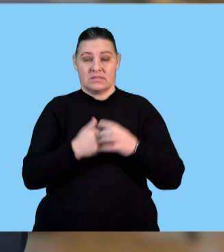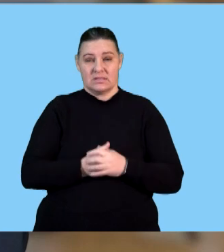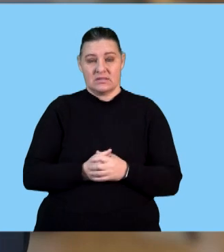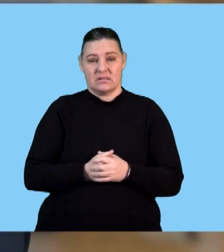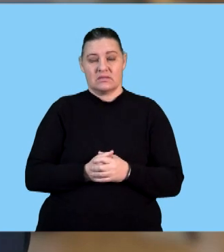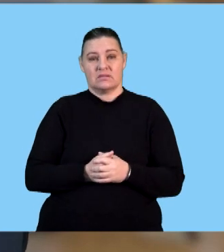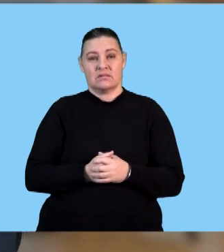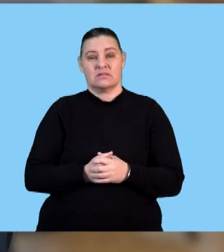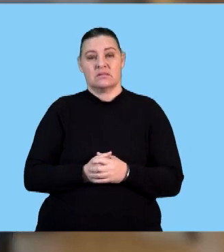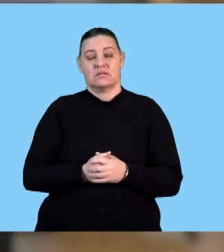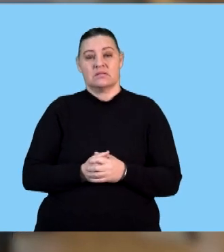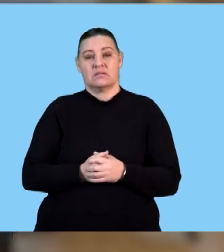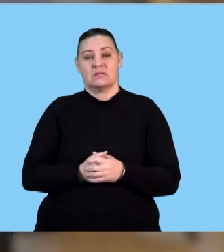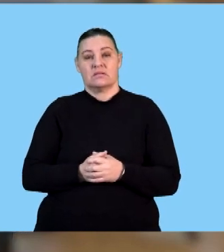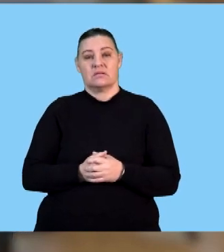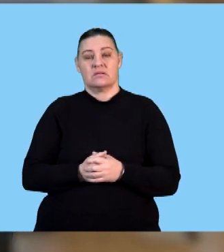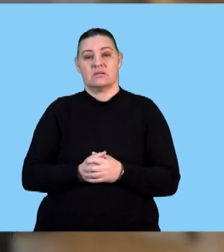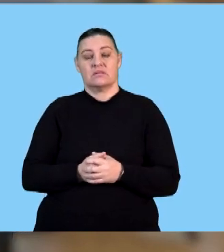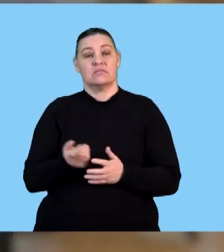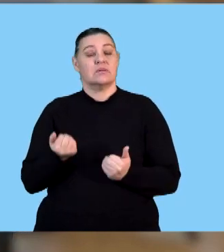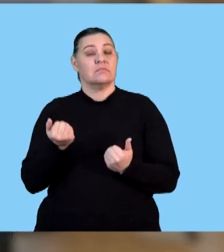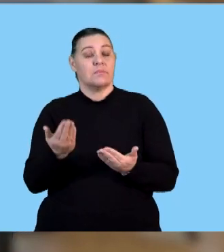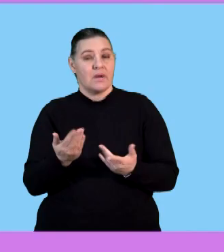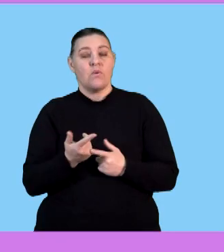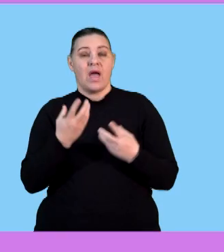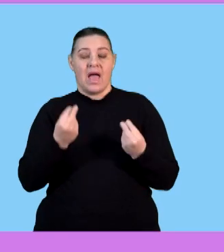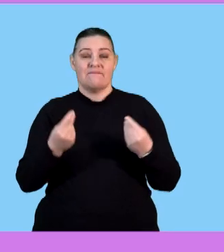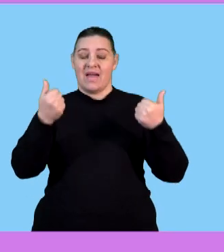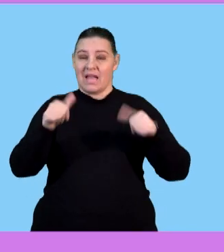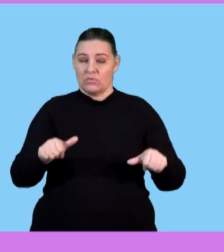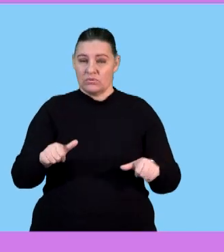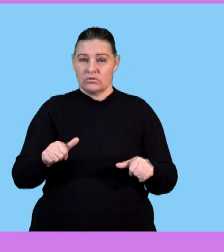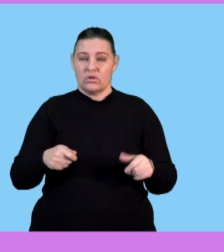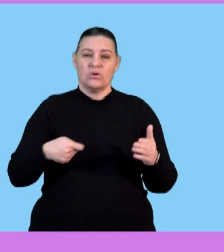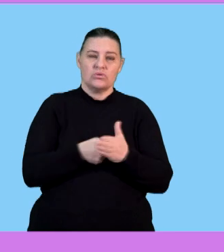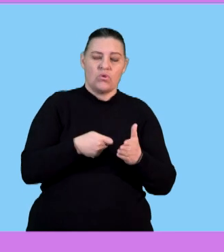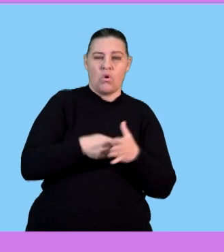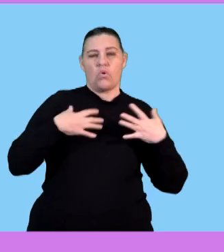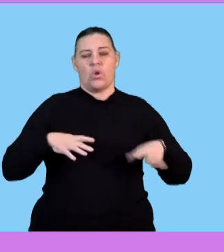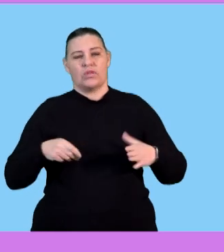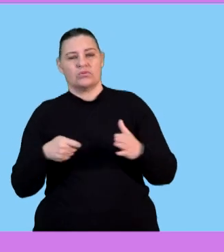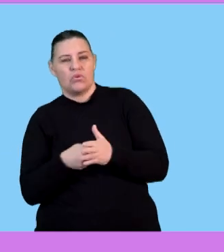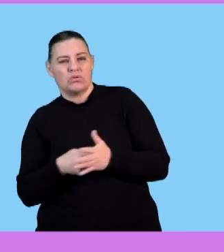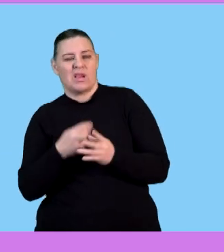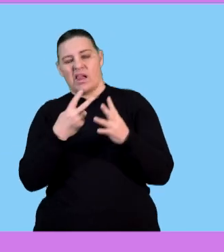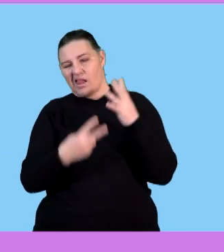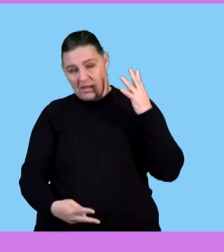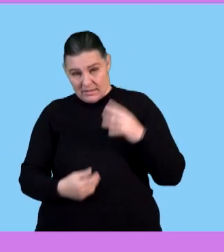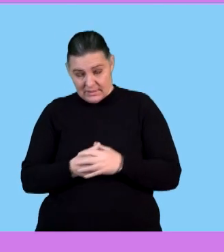here, account statements are issued when we have accounts at stores such as clothing stores, furniture stores, food stores.